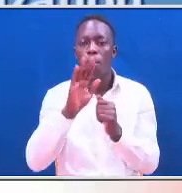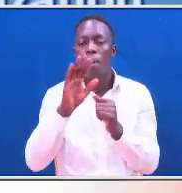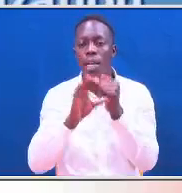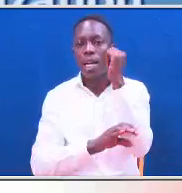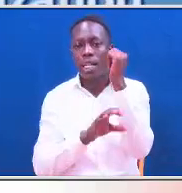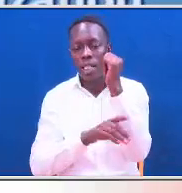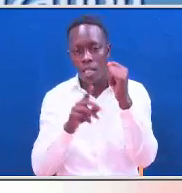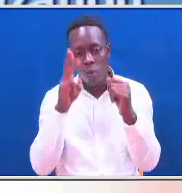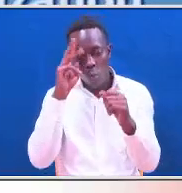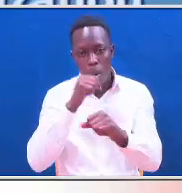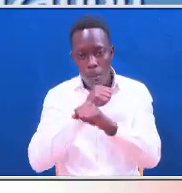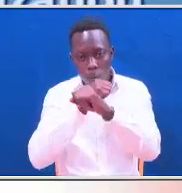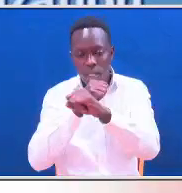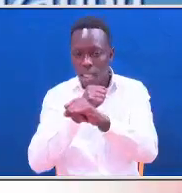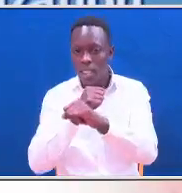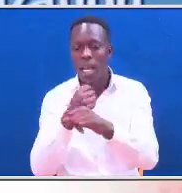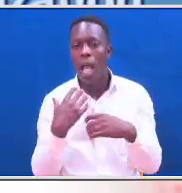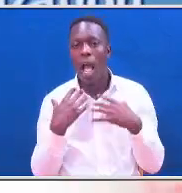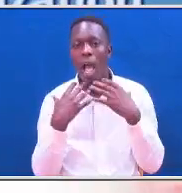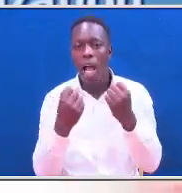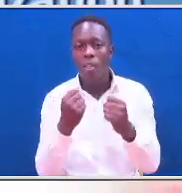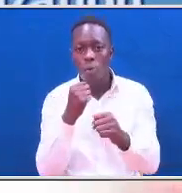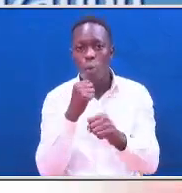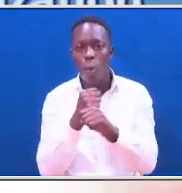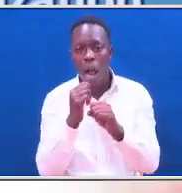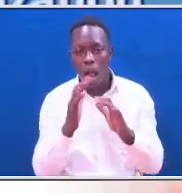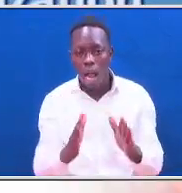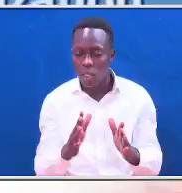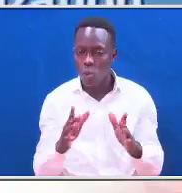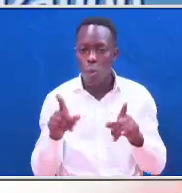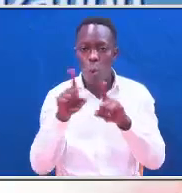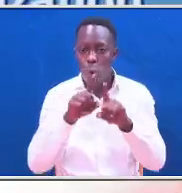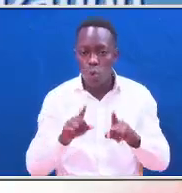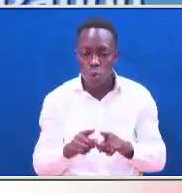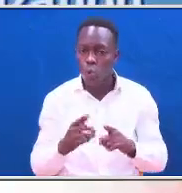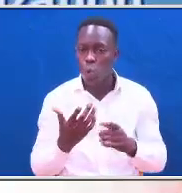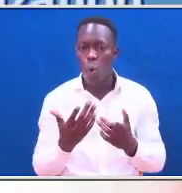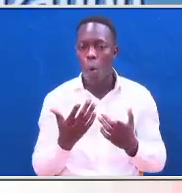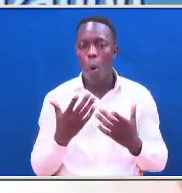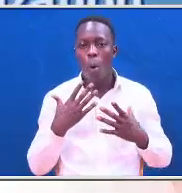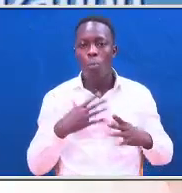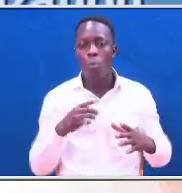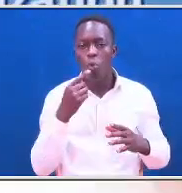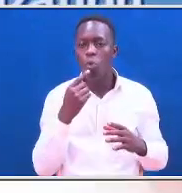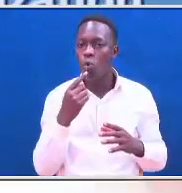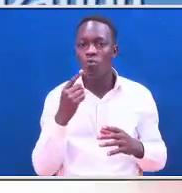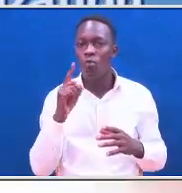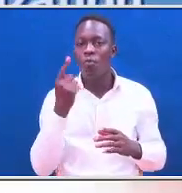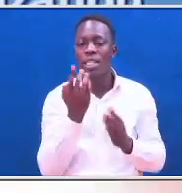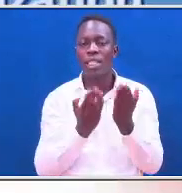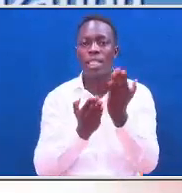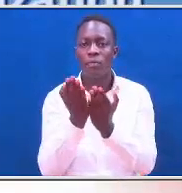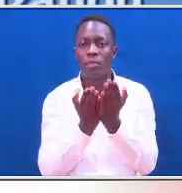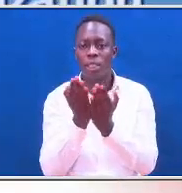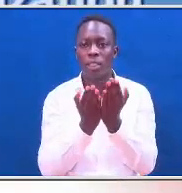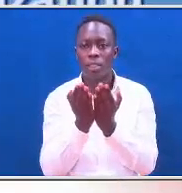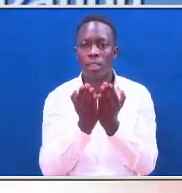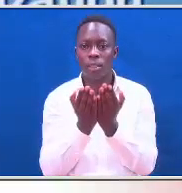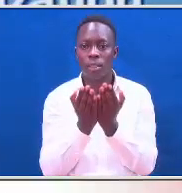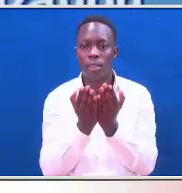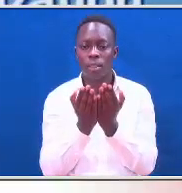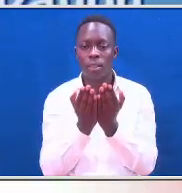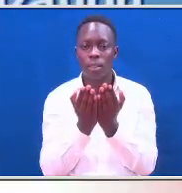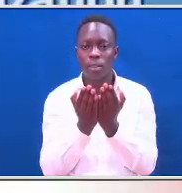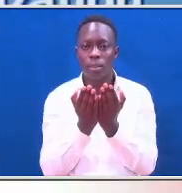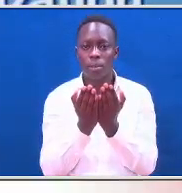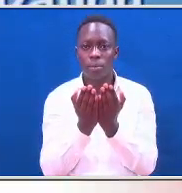would protect health workers and those at most risk, effectively ending the acute stage of